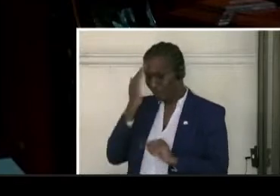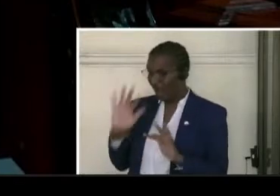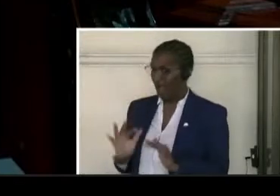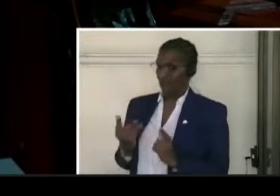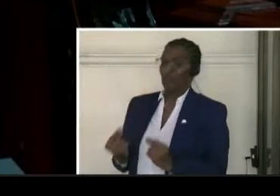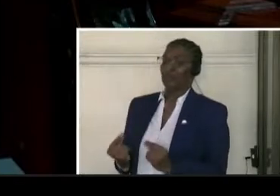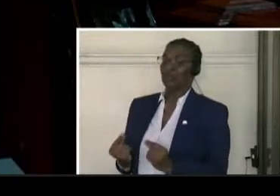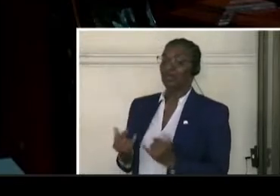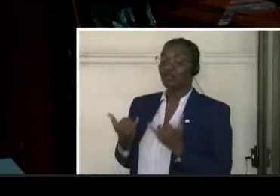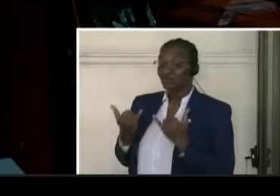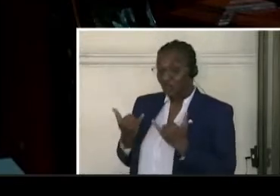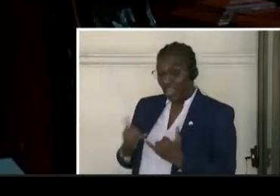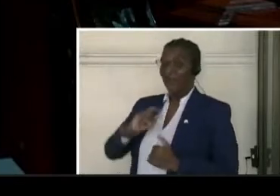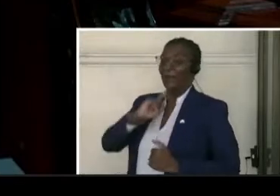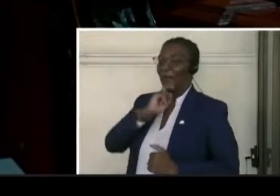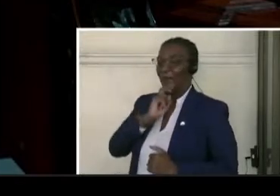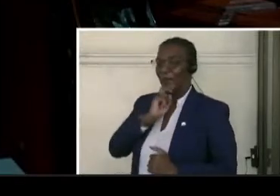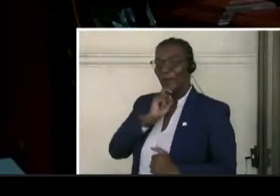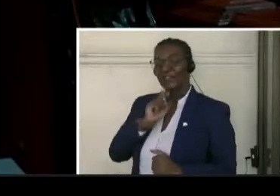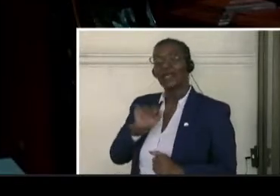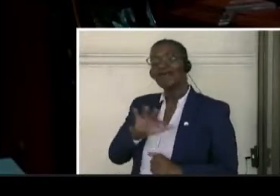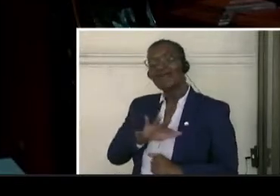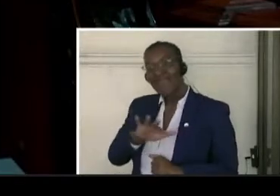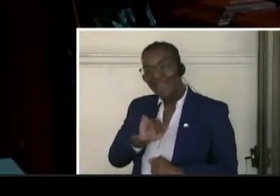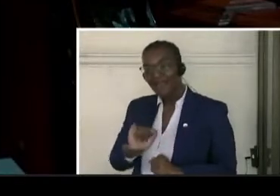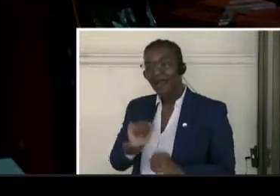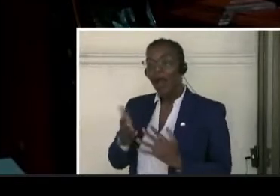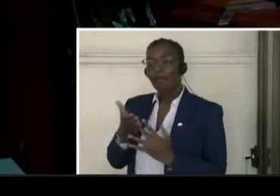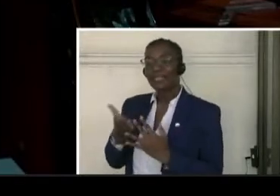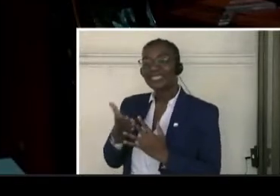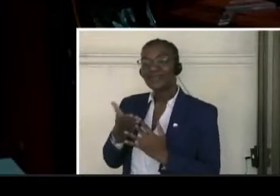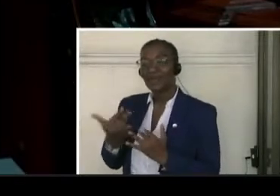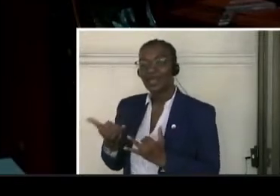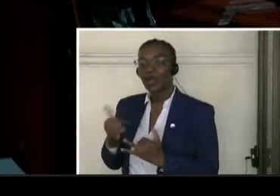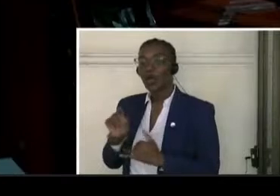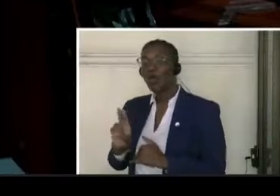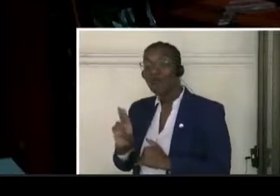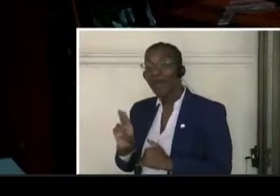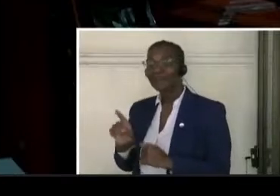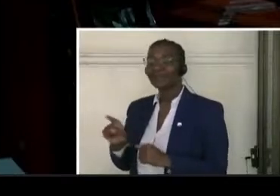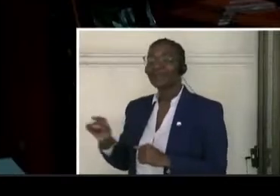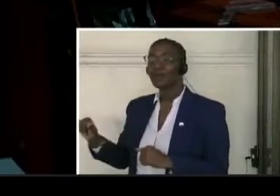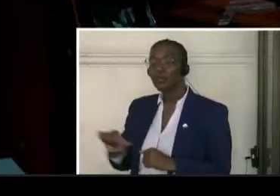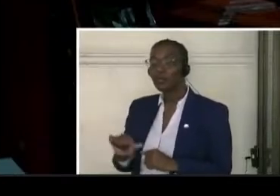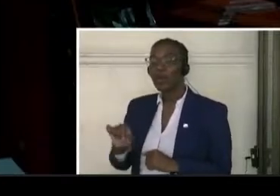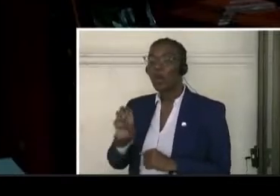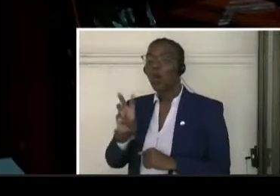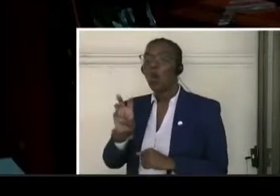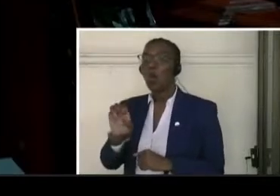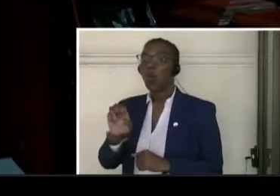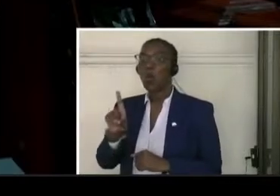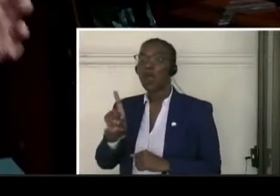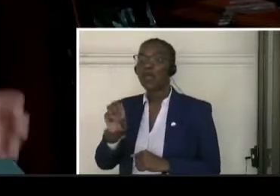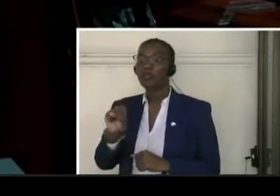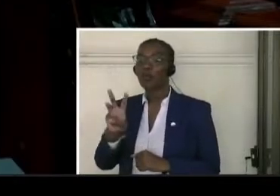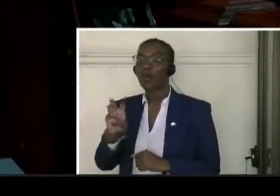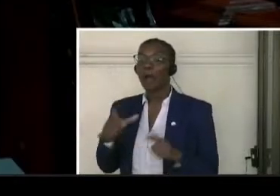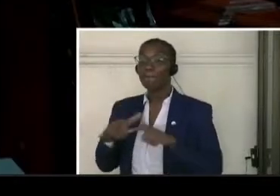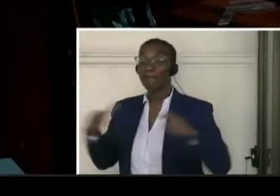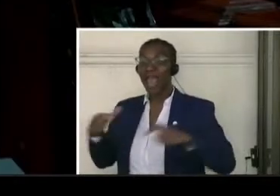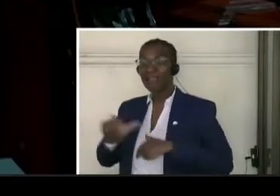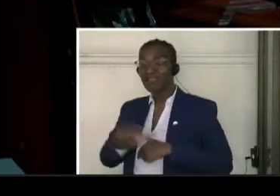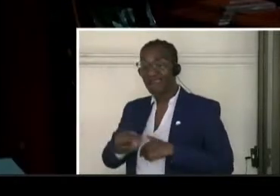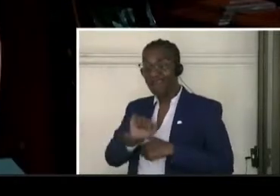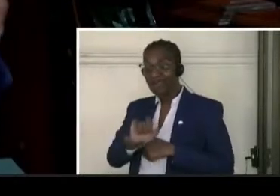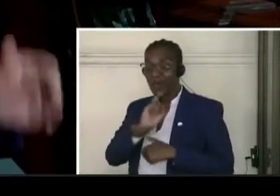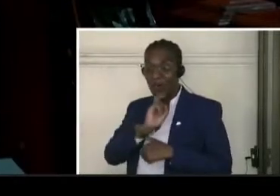done? Today, we are using the areas between, if you talk about Tumlazi coming to Wentworth, there were big vacant pieces of